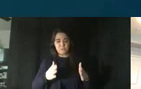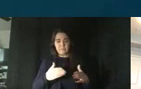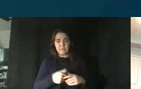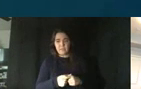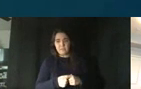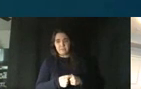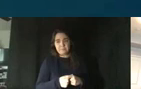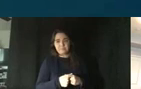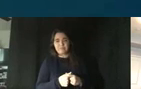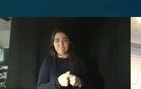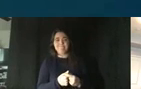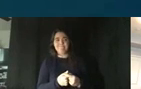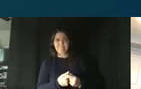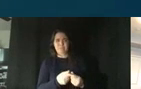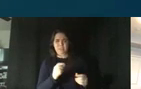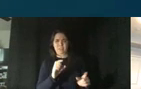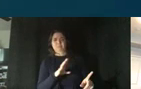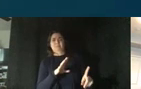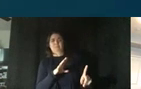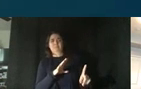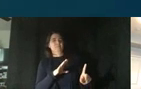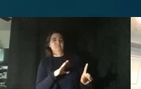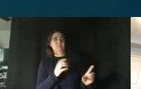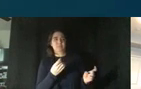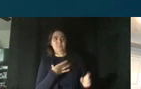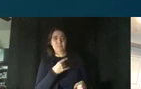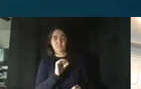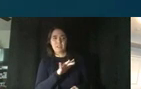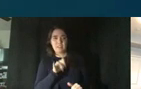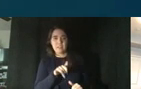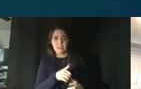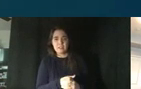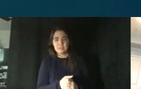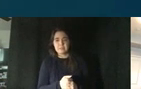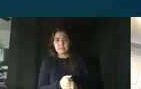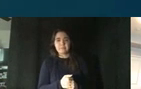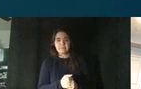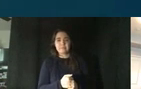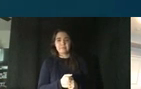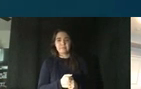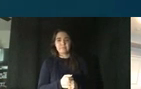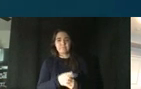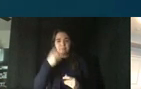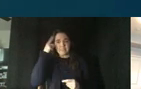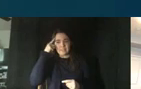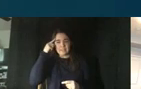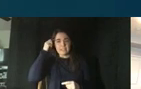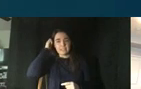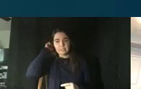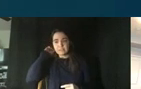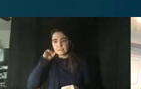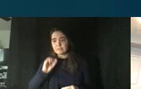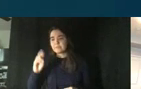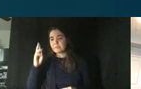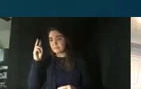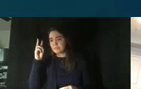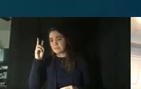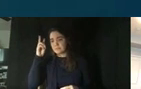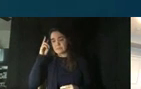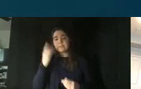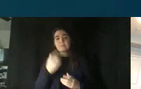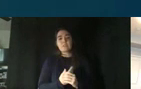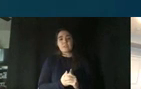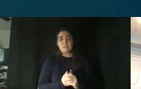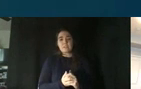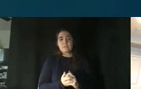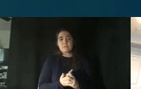this. I think that there will always be two ways of understanding it.